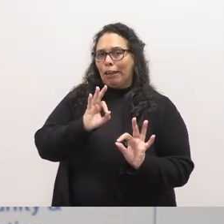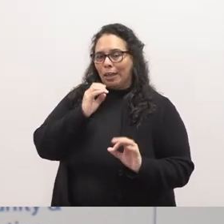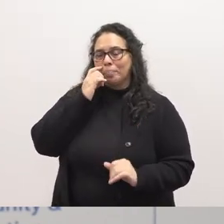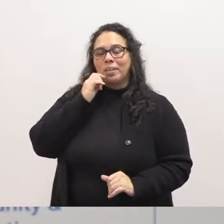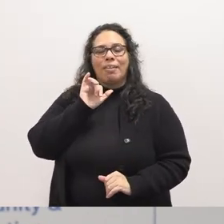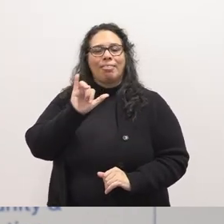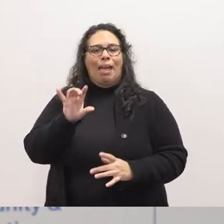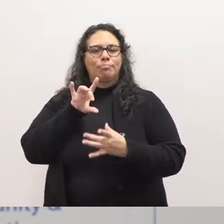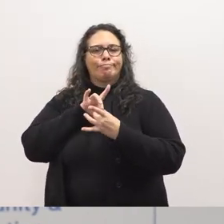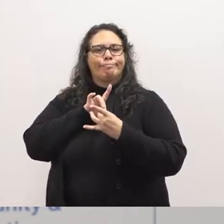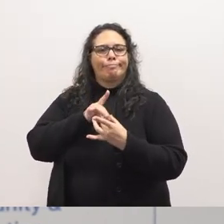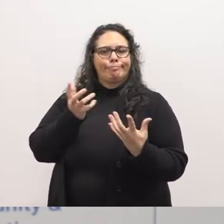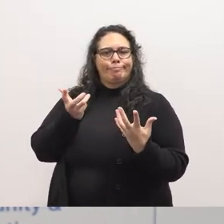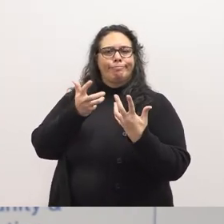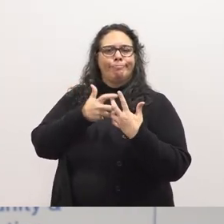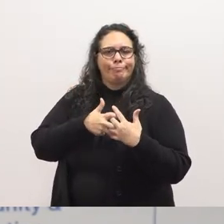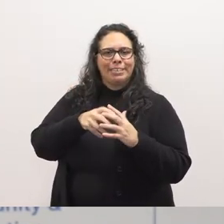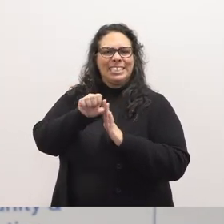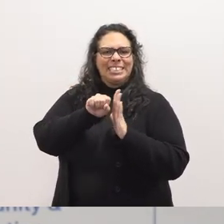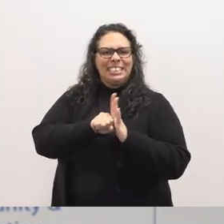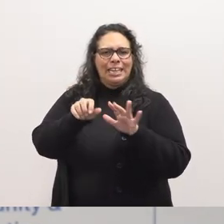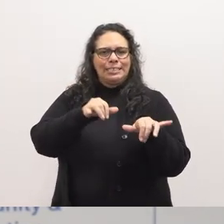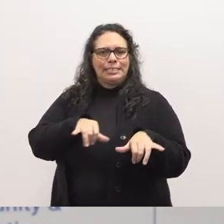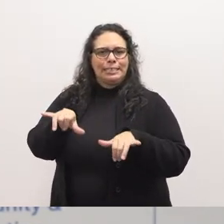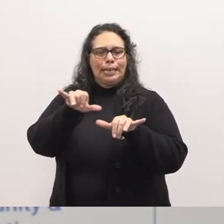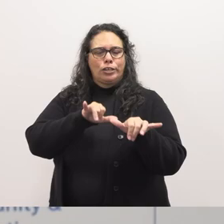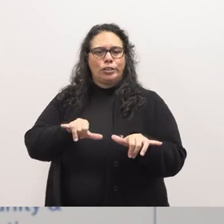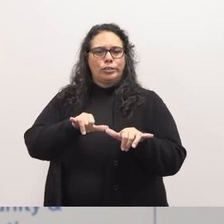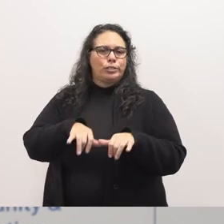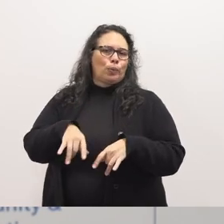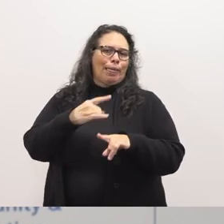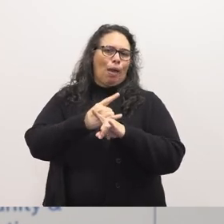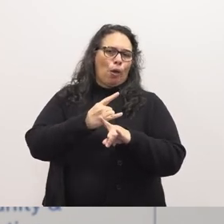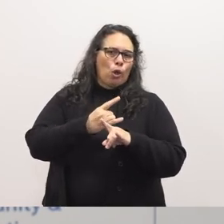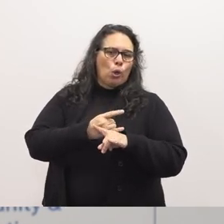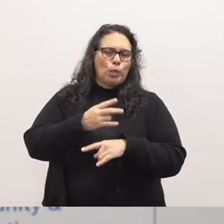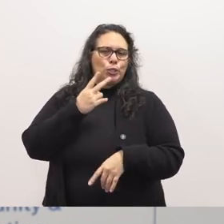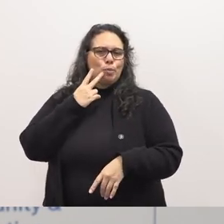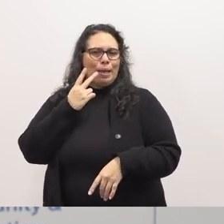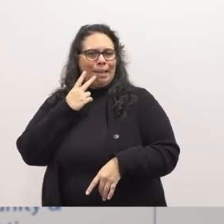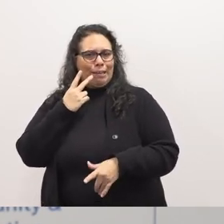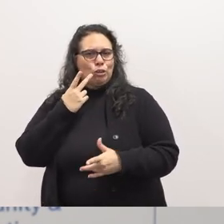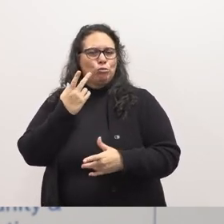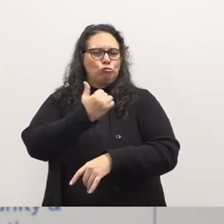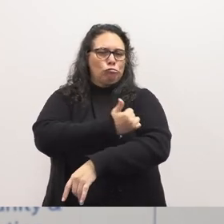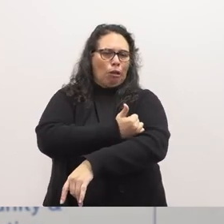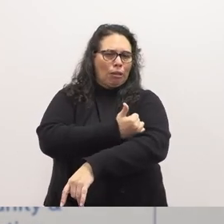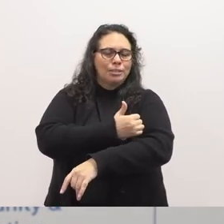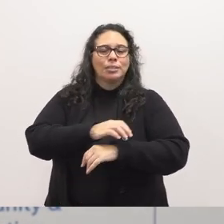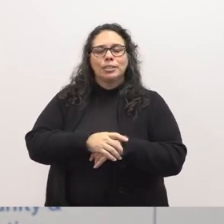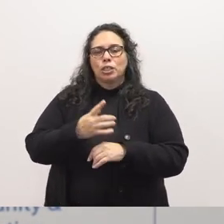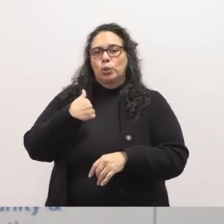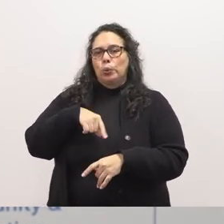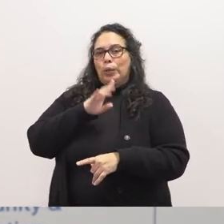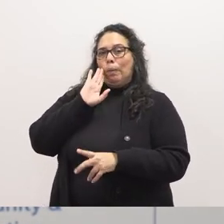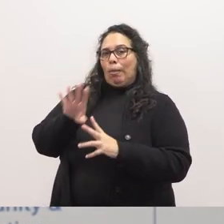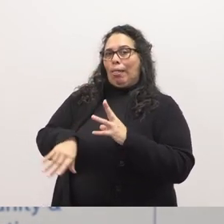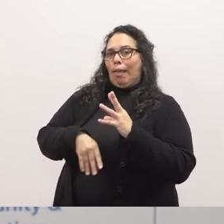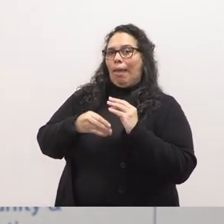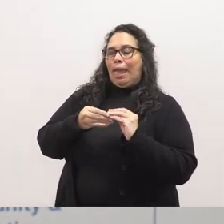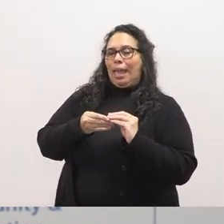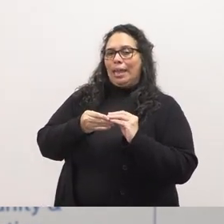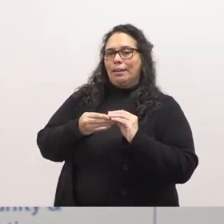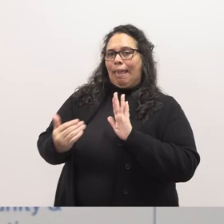on alcohol, tobacco, and other drugs. LBUSD is also looking to add content-related